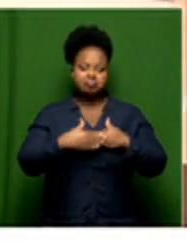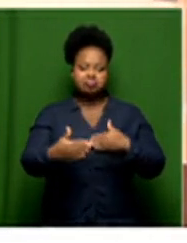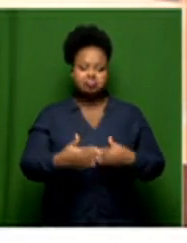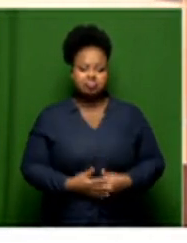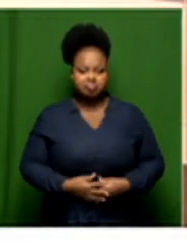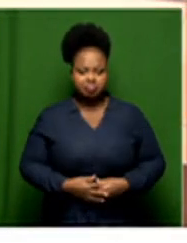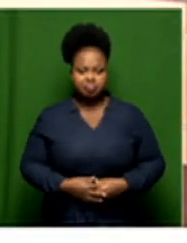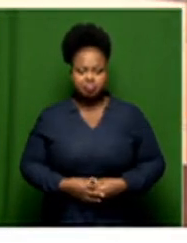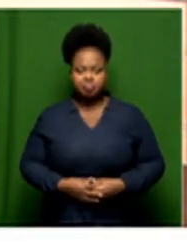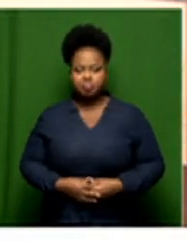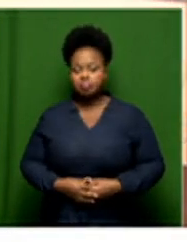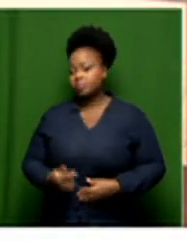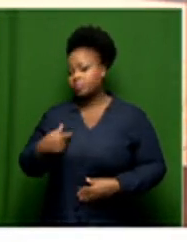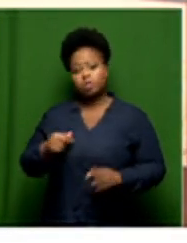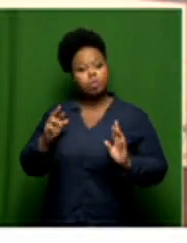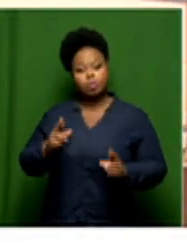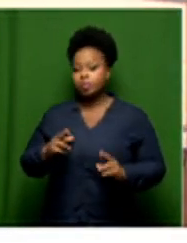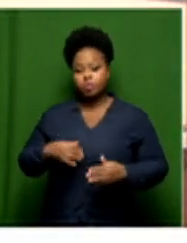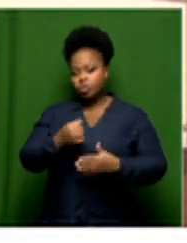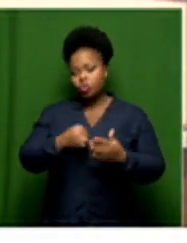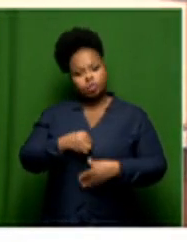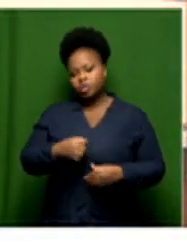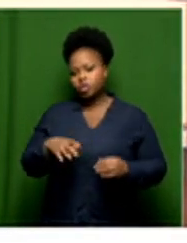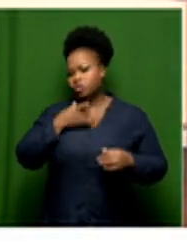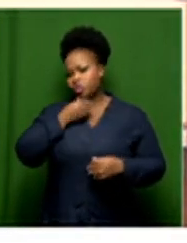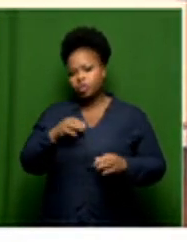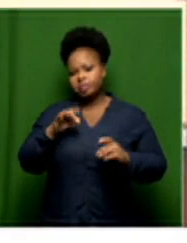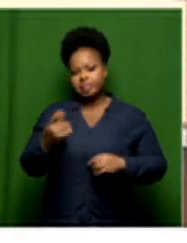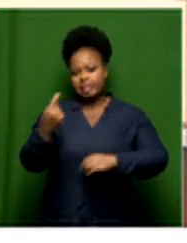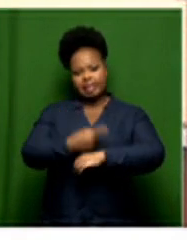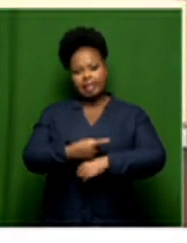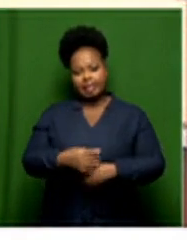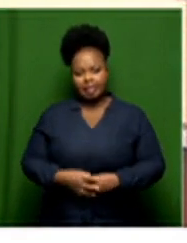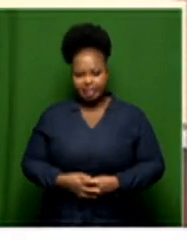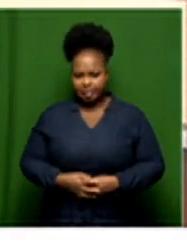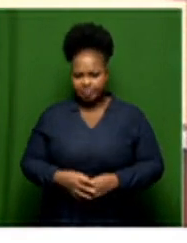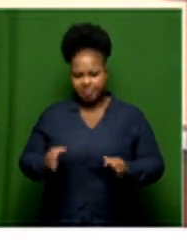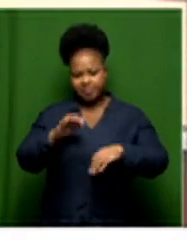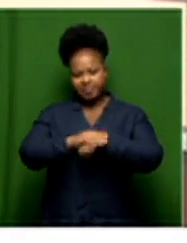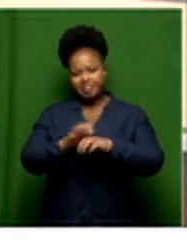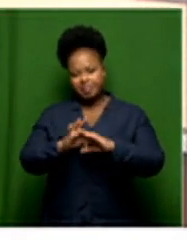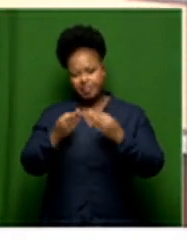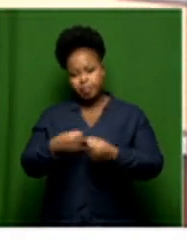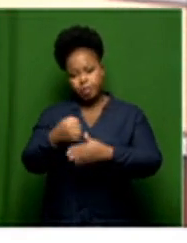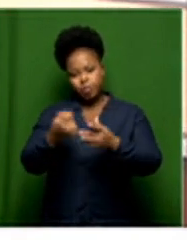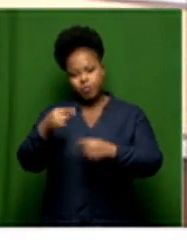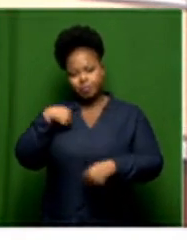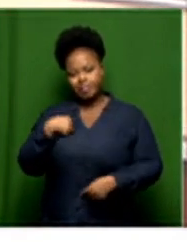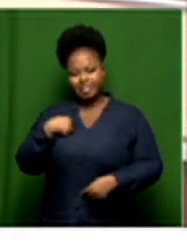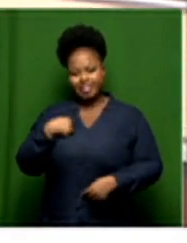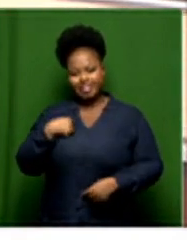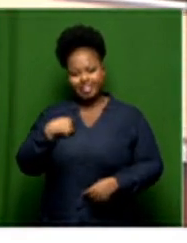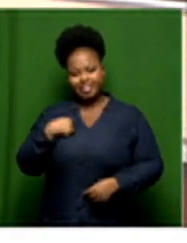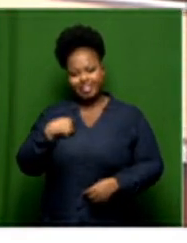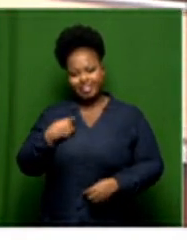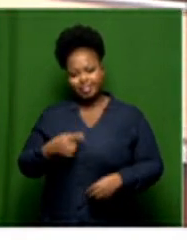season. I'm hopefully not going to be cooking on Christmas Day, and hopefully I'm going to friends and family who are going to be cooking for me. I'm sure I'll get roped